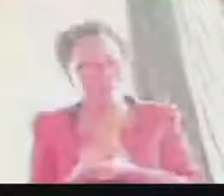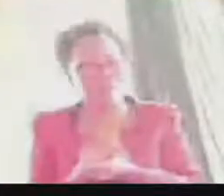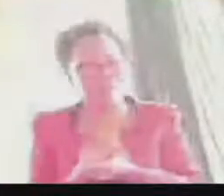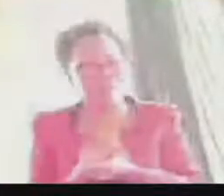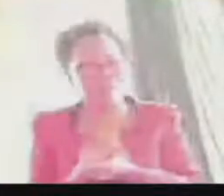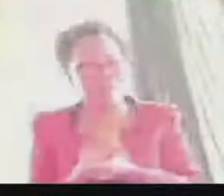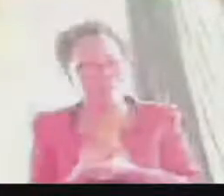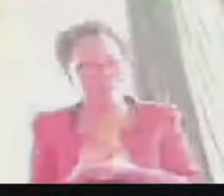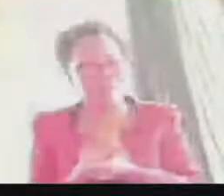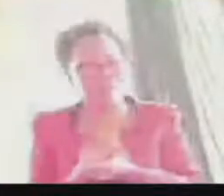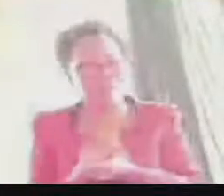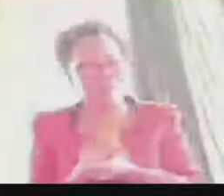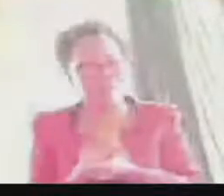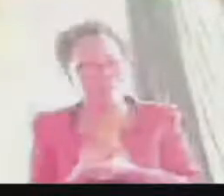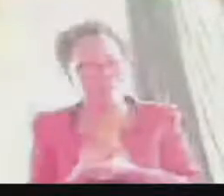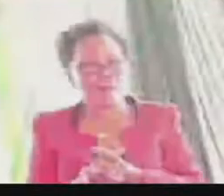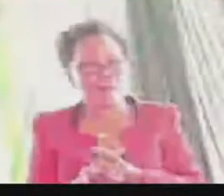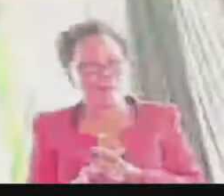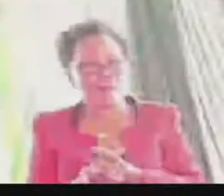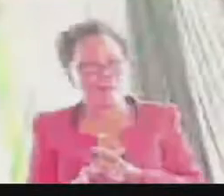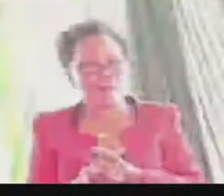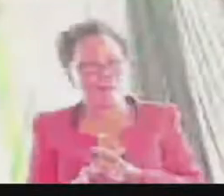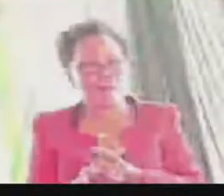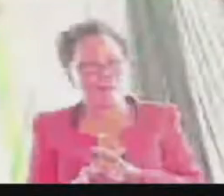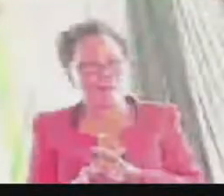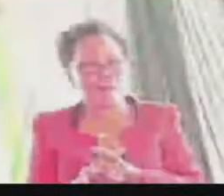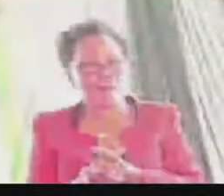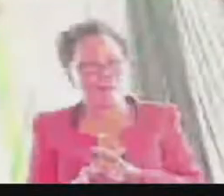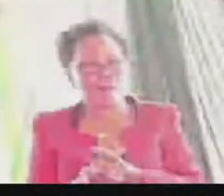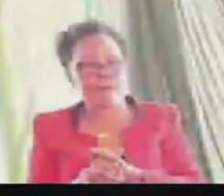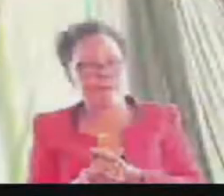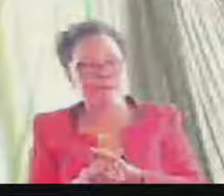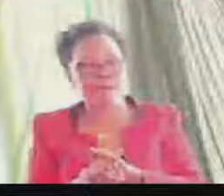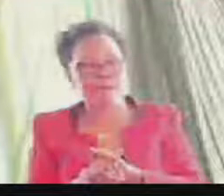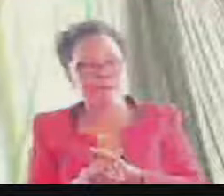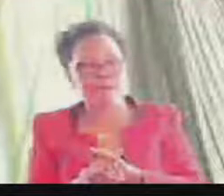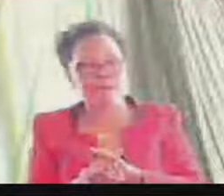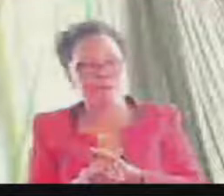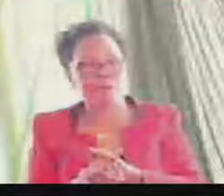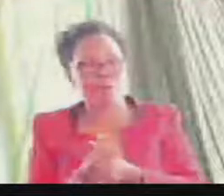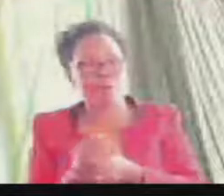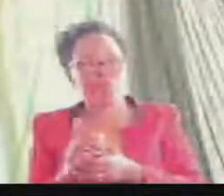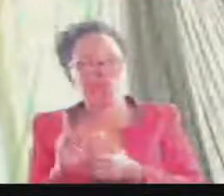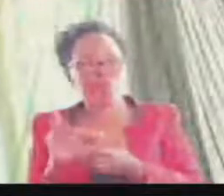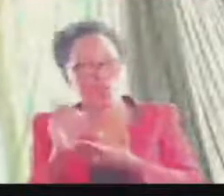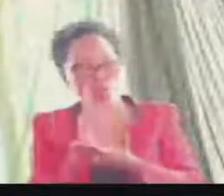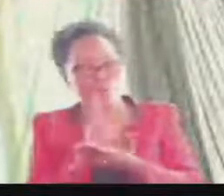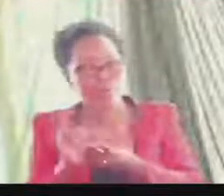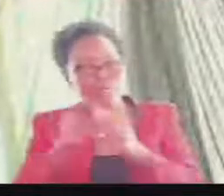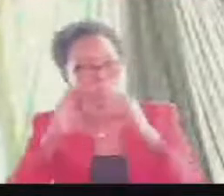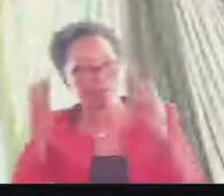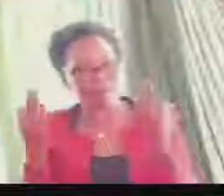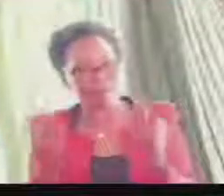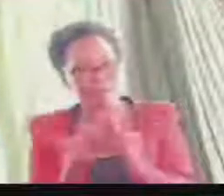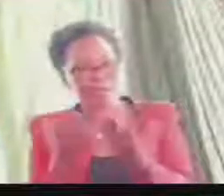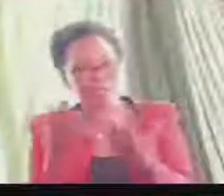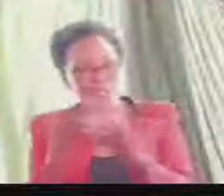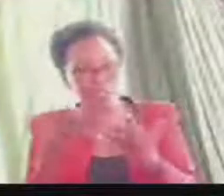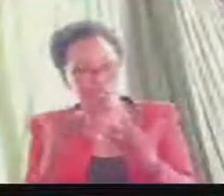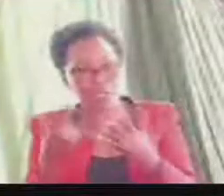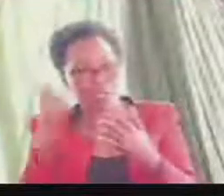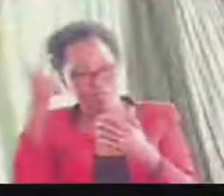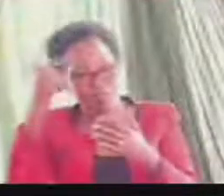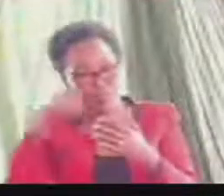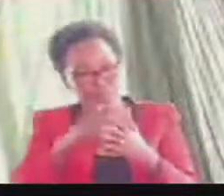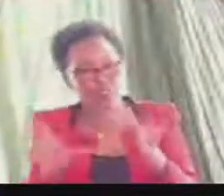Okay, the domestic violence, I believe, is related to the family, not mainly husband